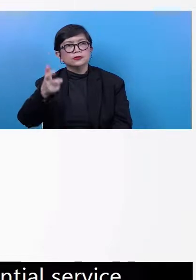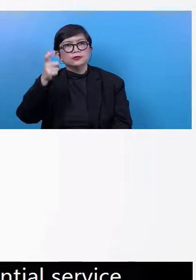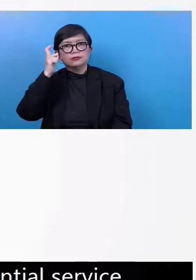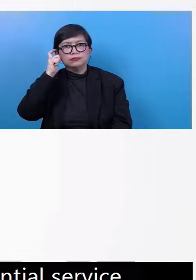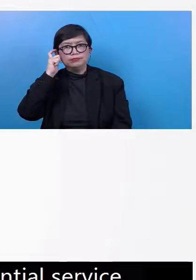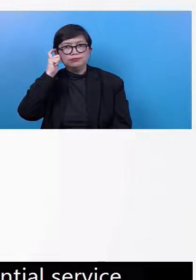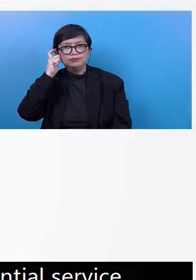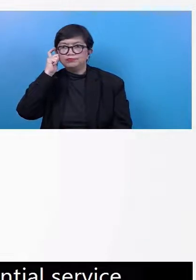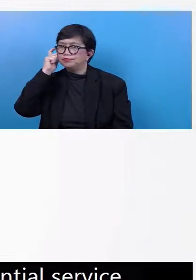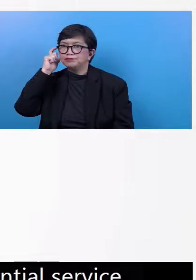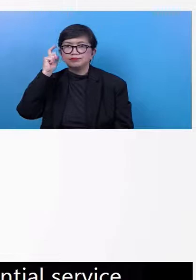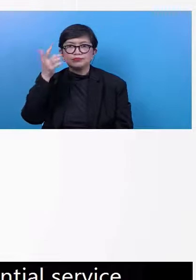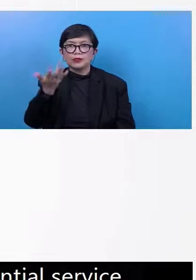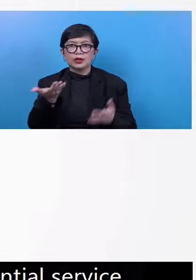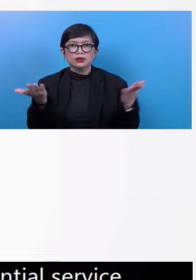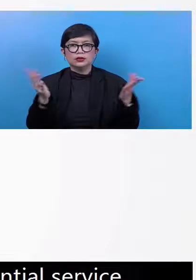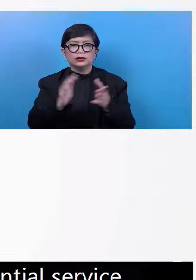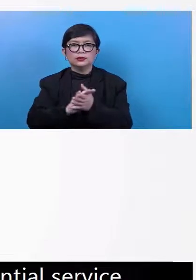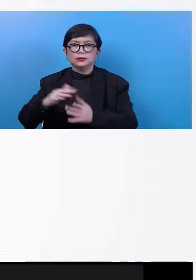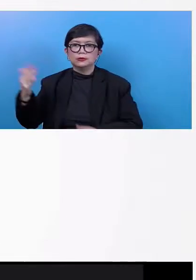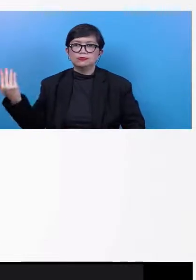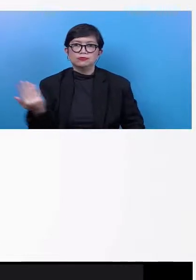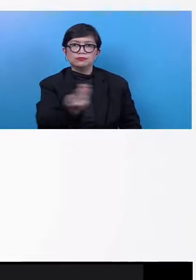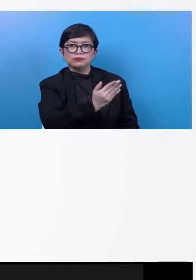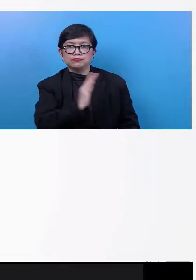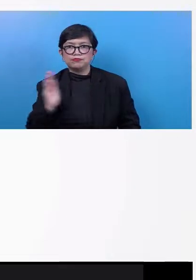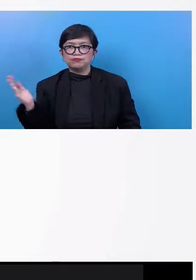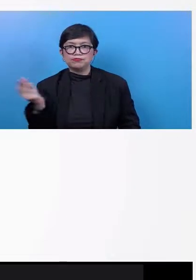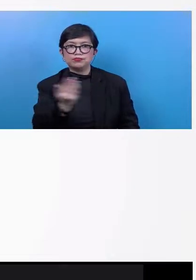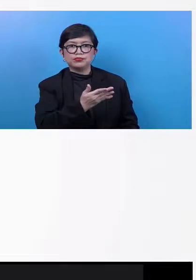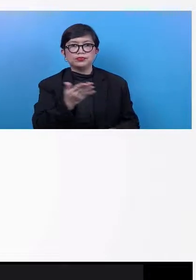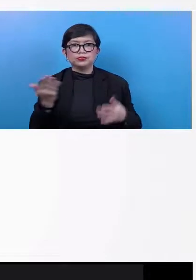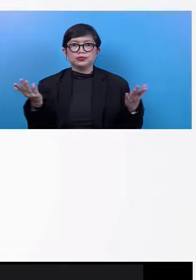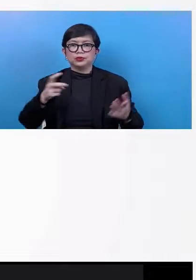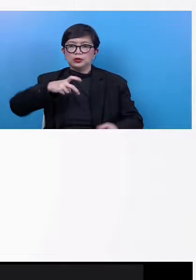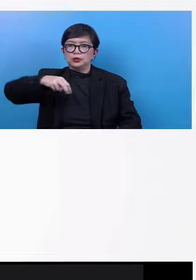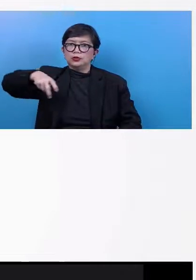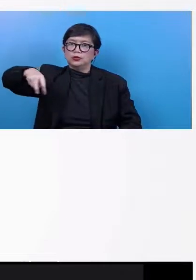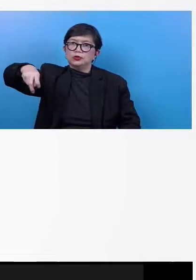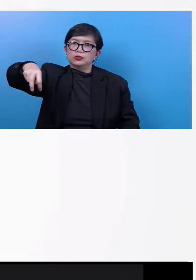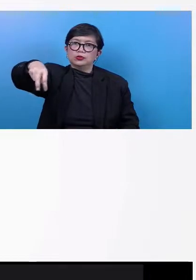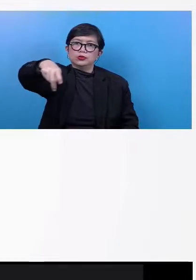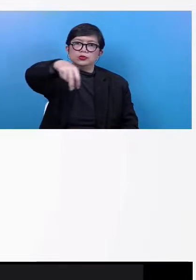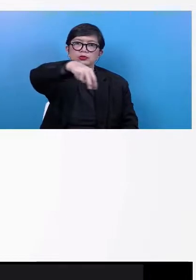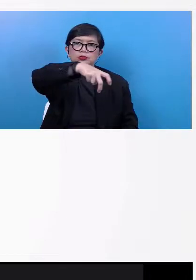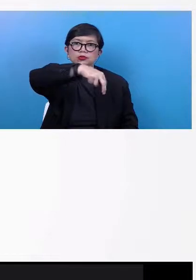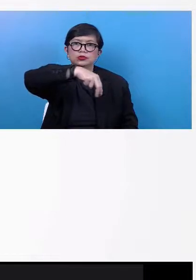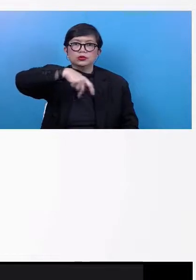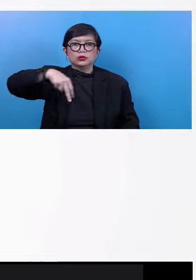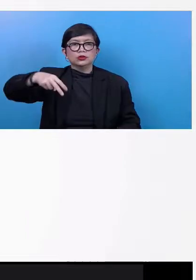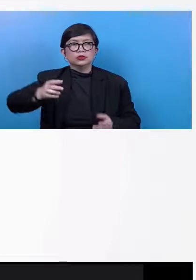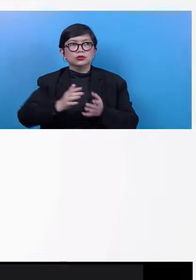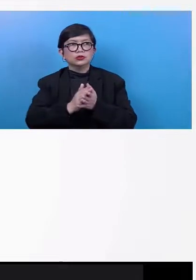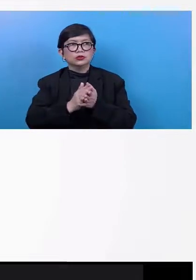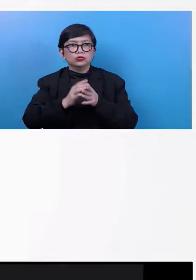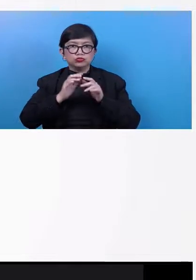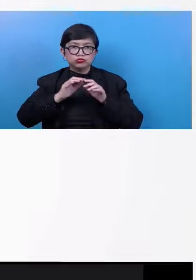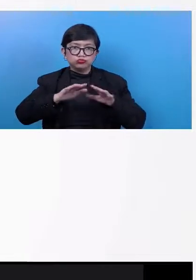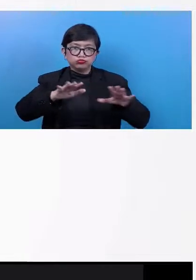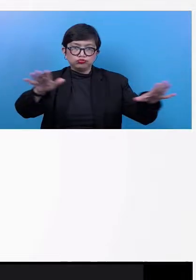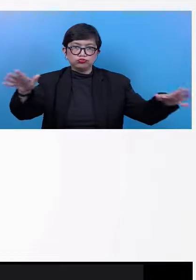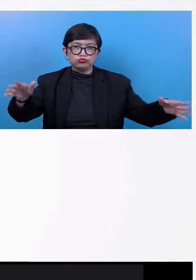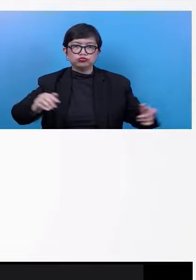for mobility, whether they are for private roads or for public, such as rail or sea transport.